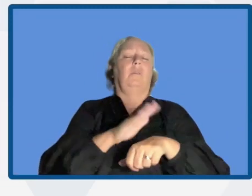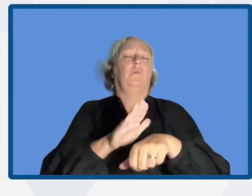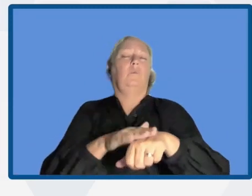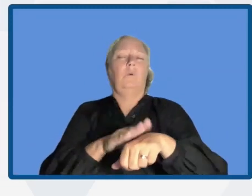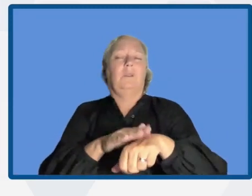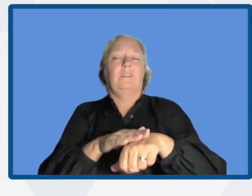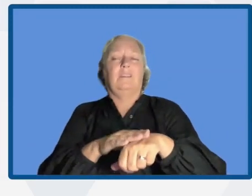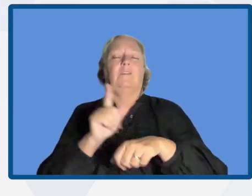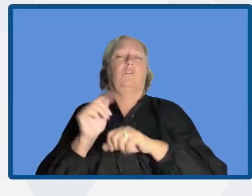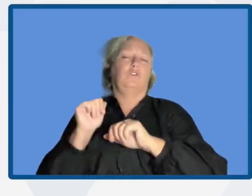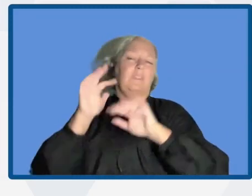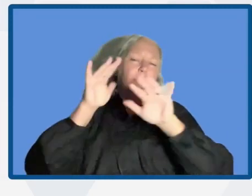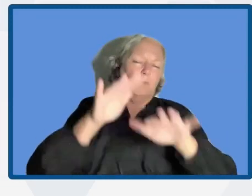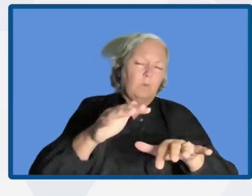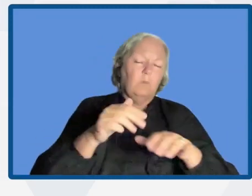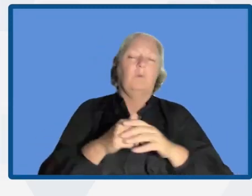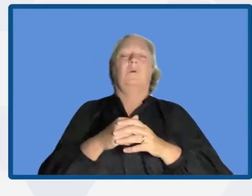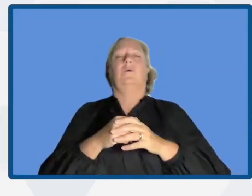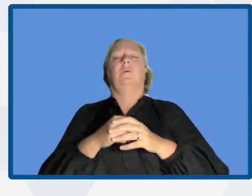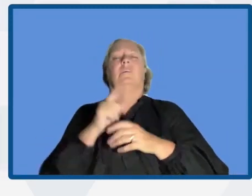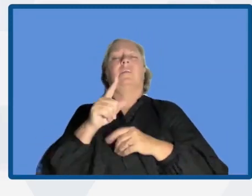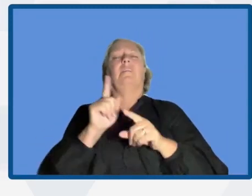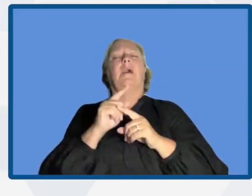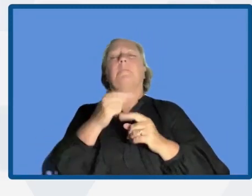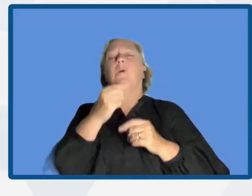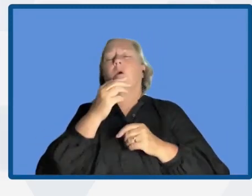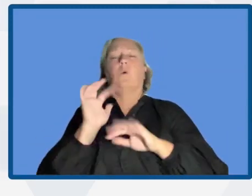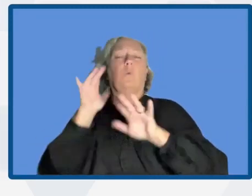and the Galapagos and the coastline, or for